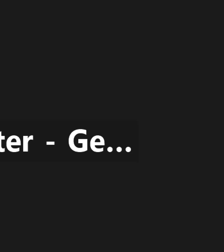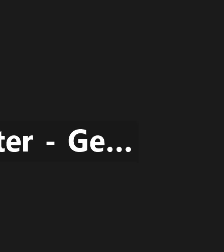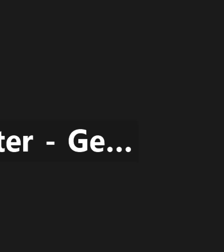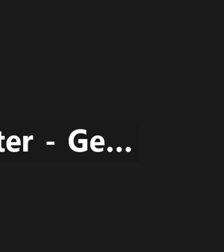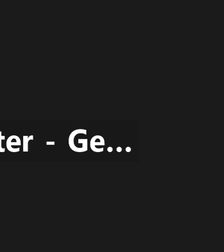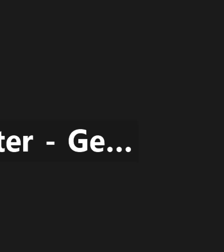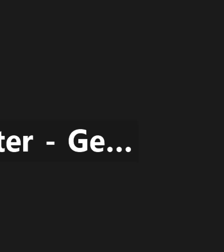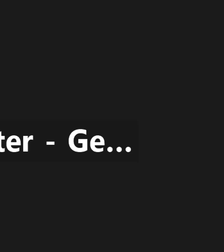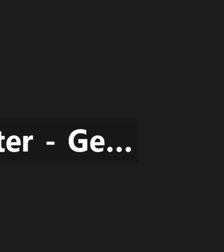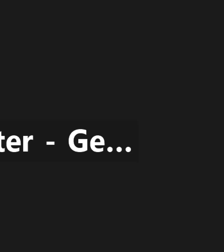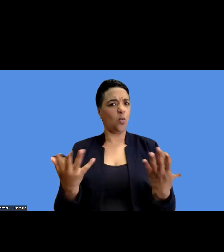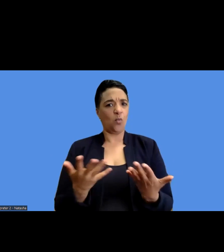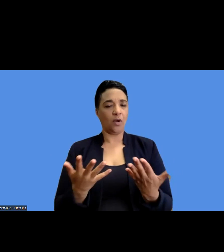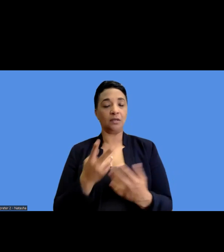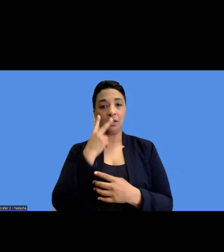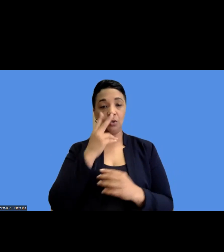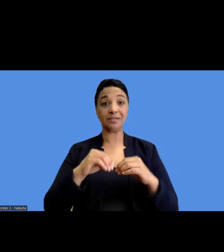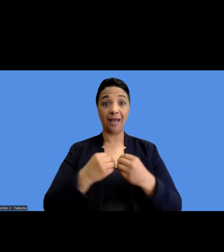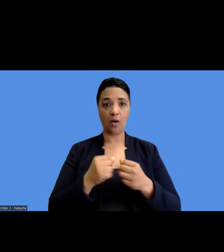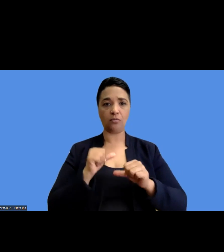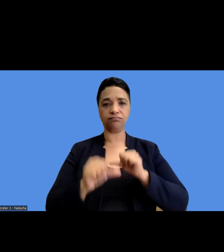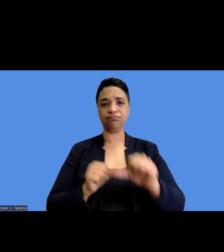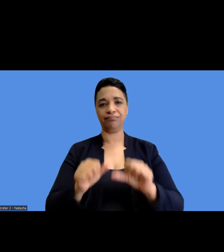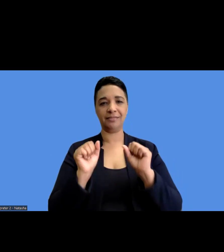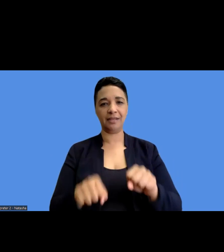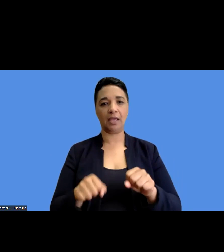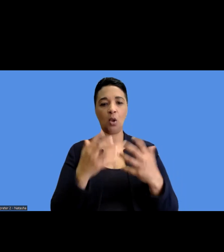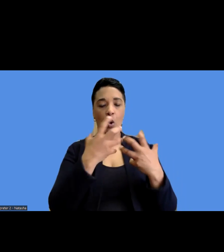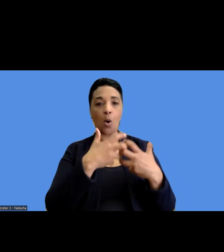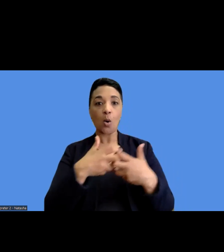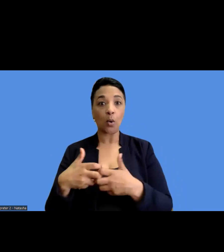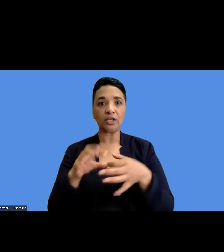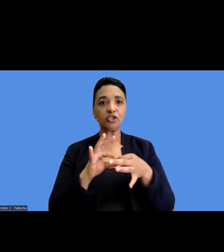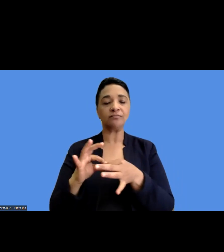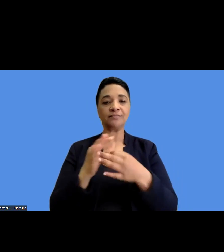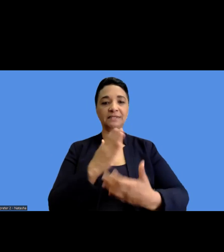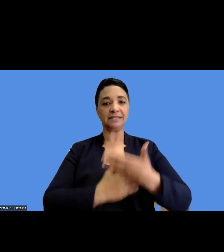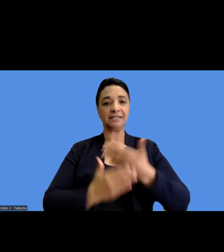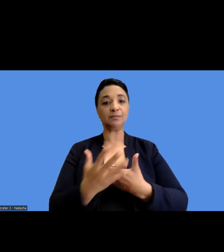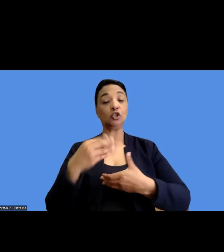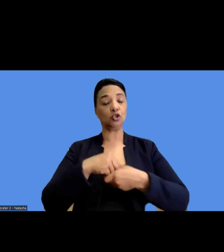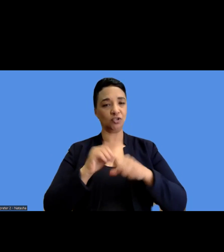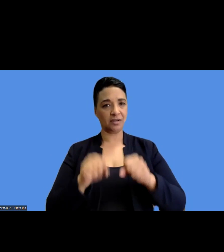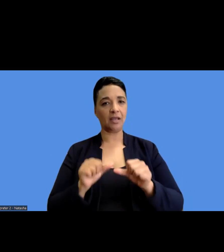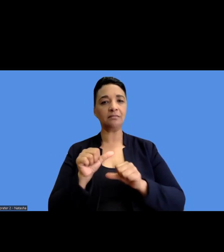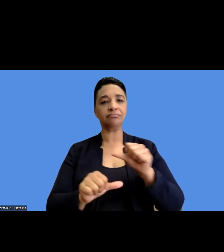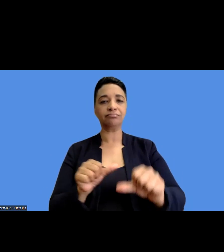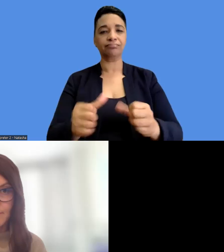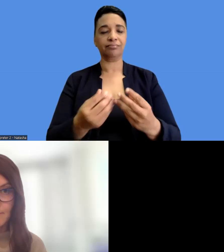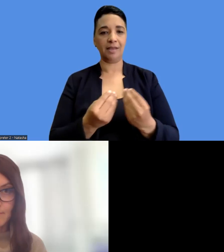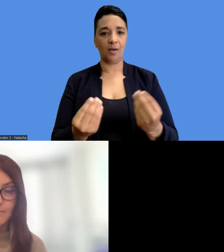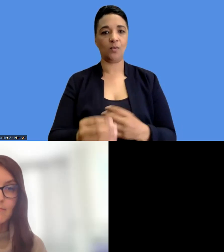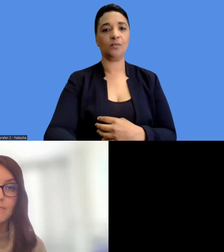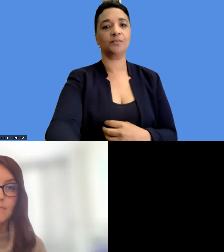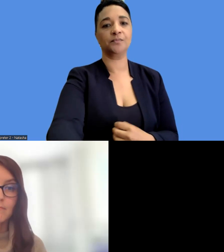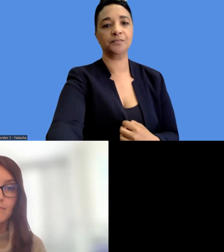as a donors on how coordination of disability inclusion within the humanitarian sectors is being